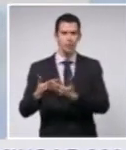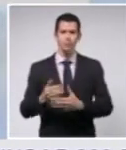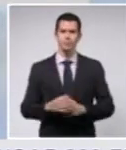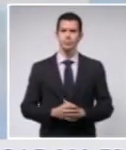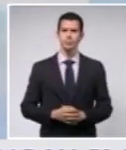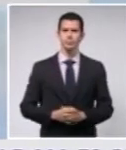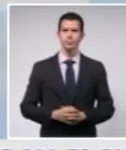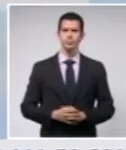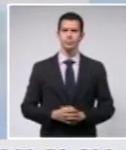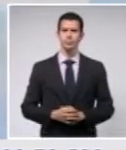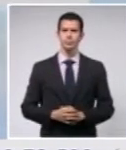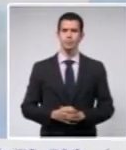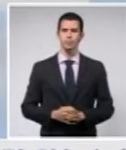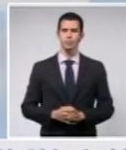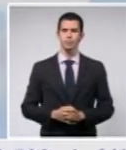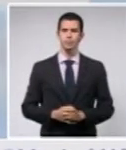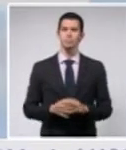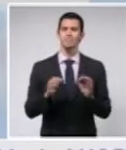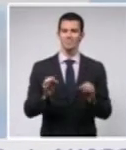487, or